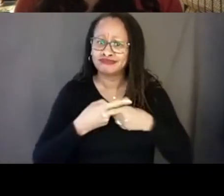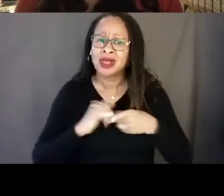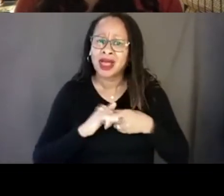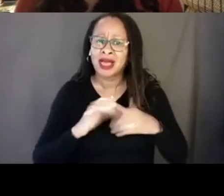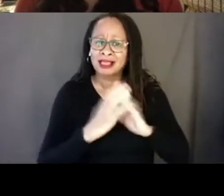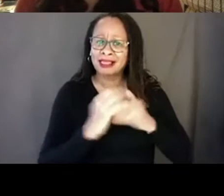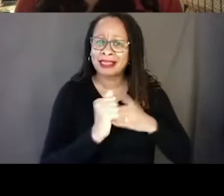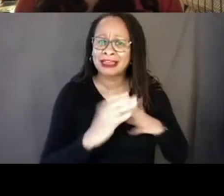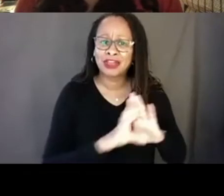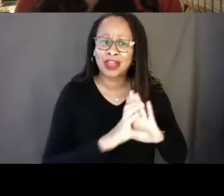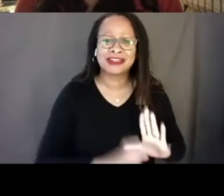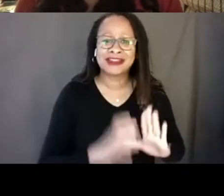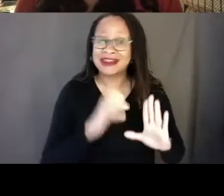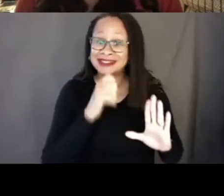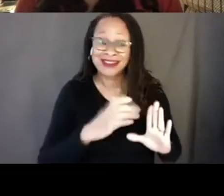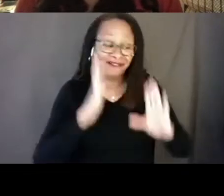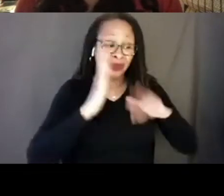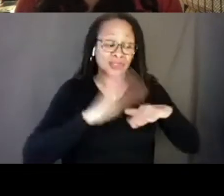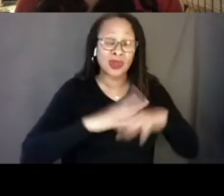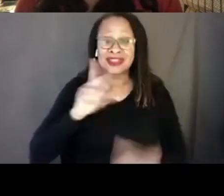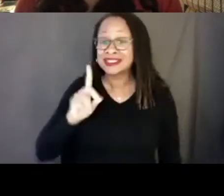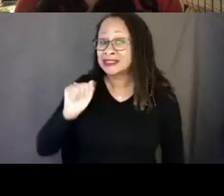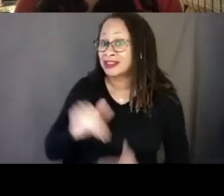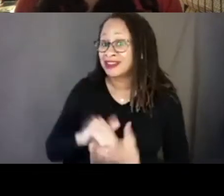has nothing to do with disability at all. You know,